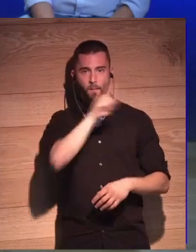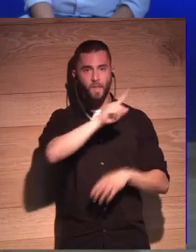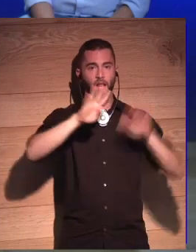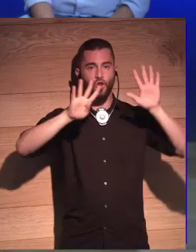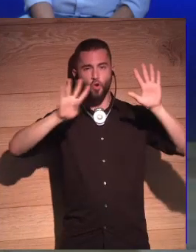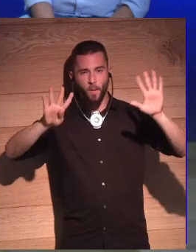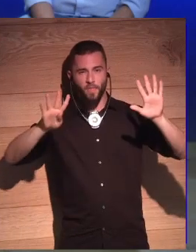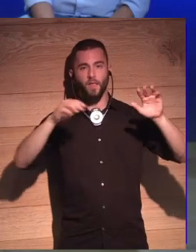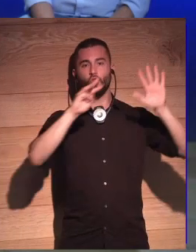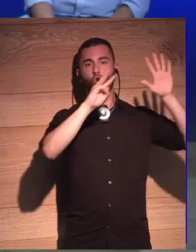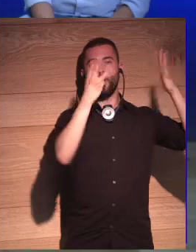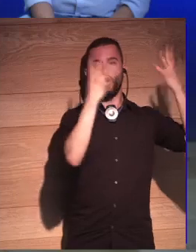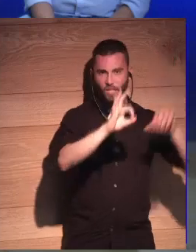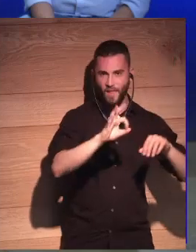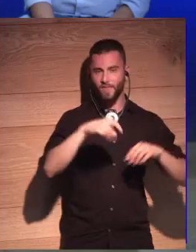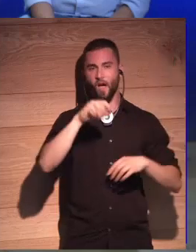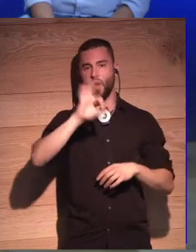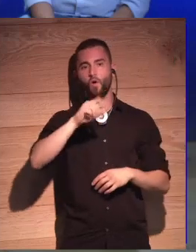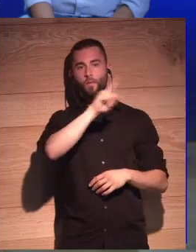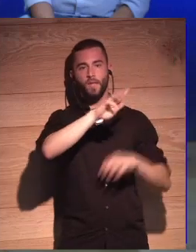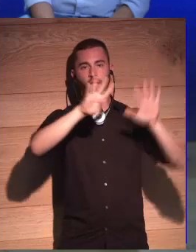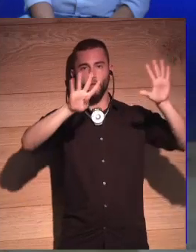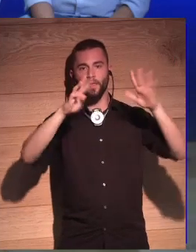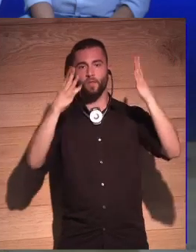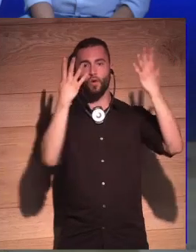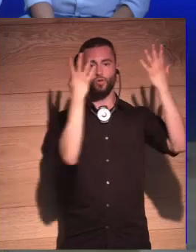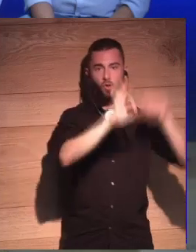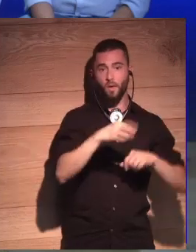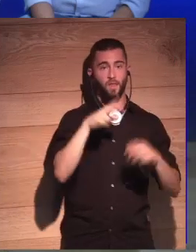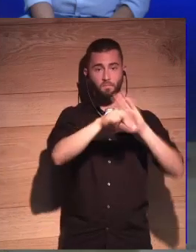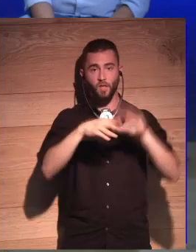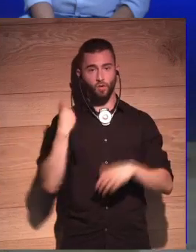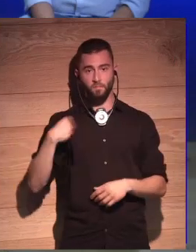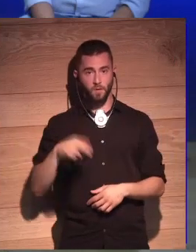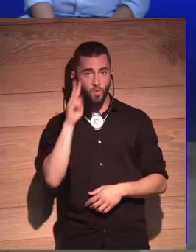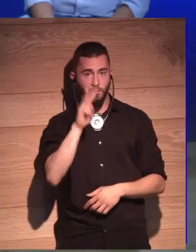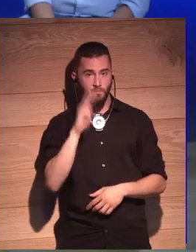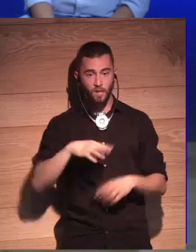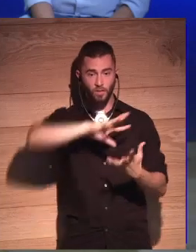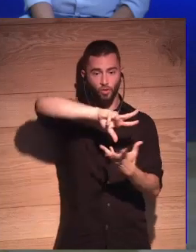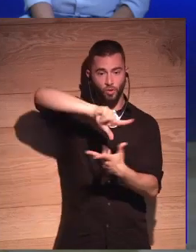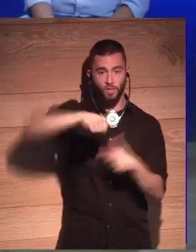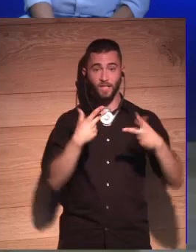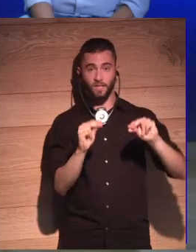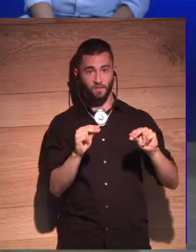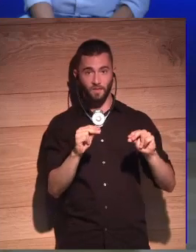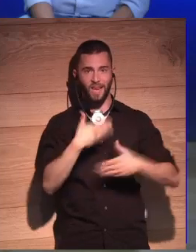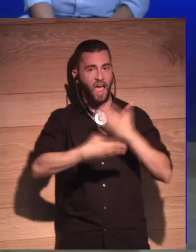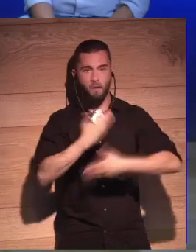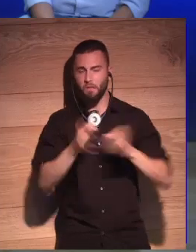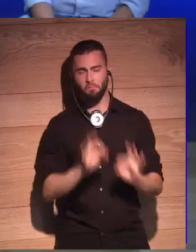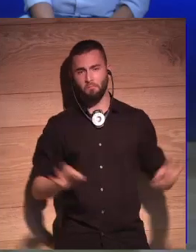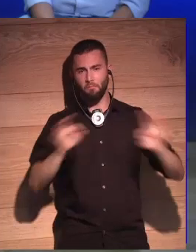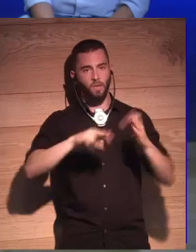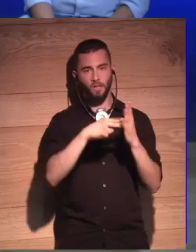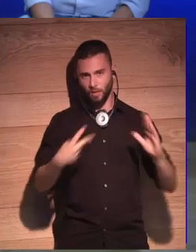reality, BBC and ABC in 1980 or 1990s, you can see the same videos with which we are